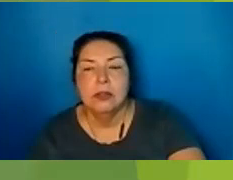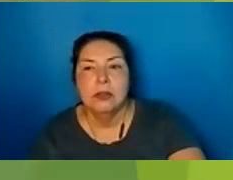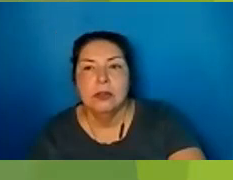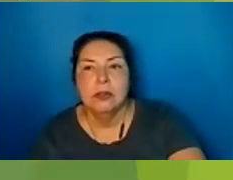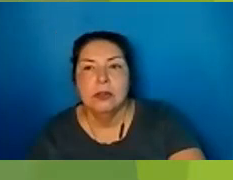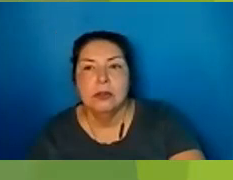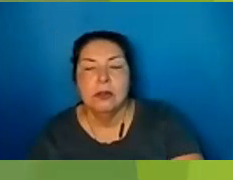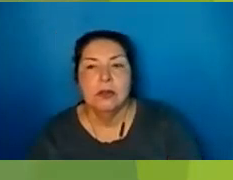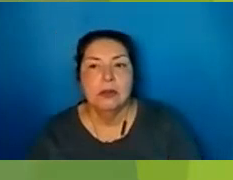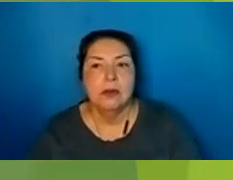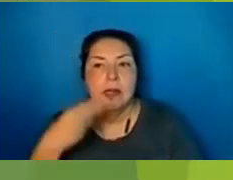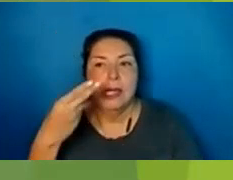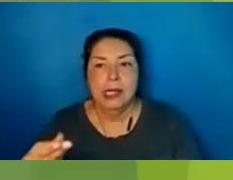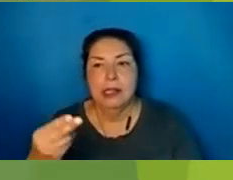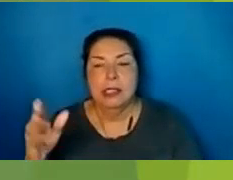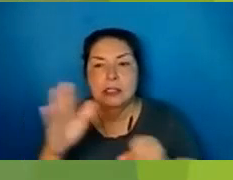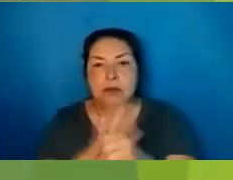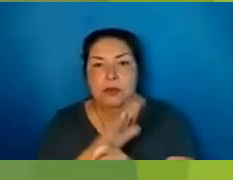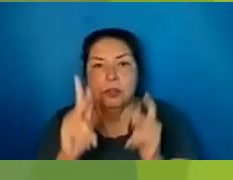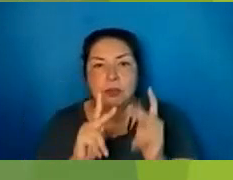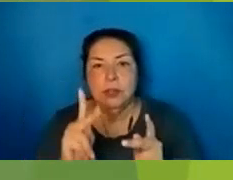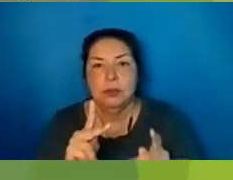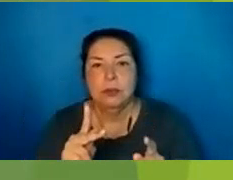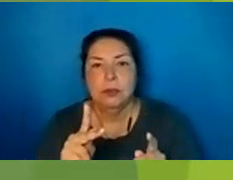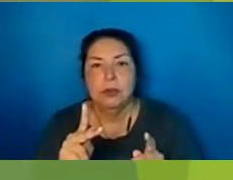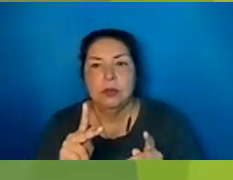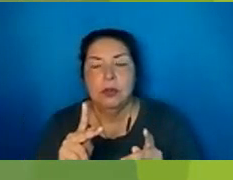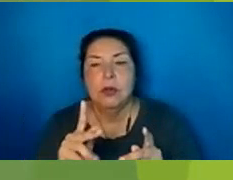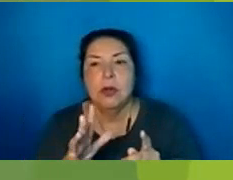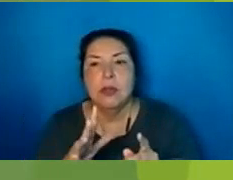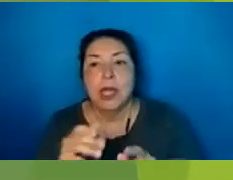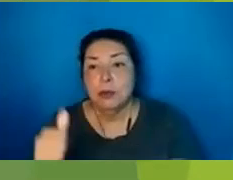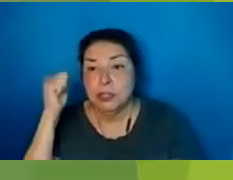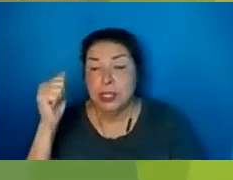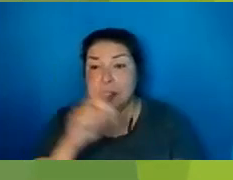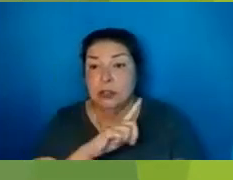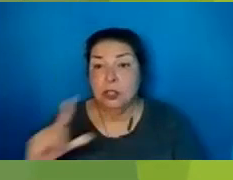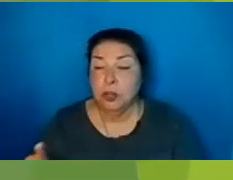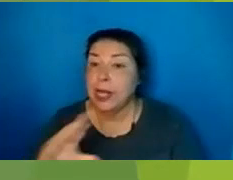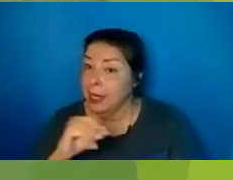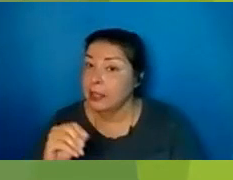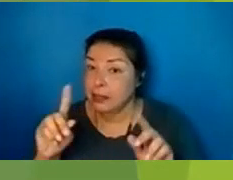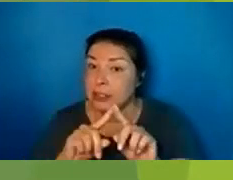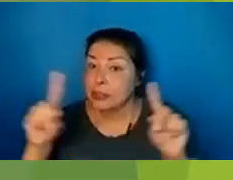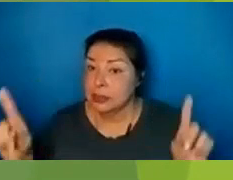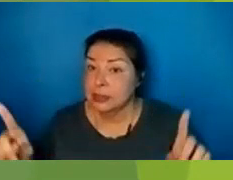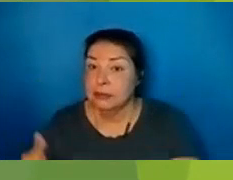of people that have rejected the Lord. And there is a distinction. There is a difference.